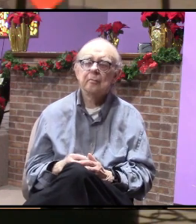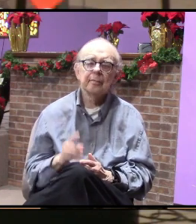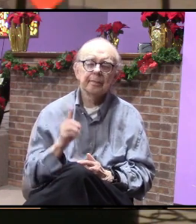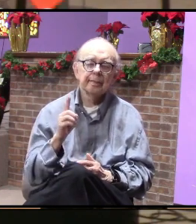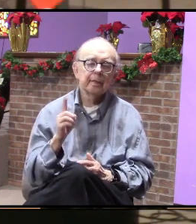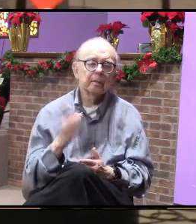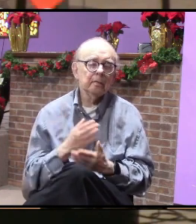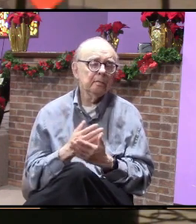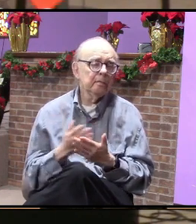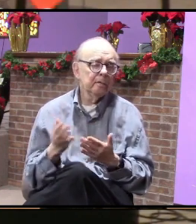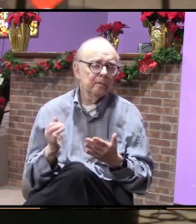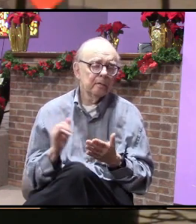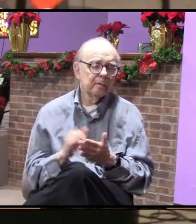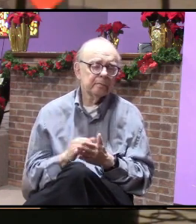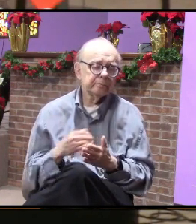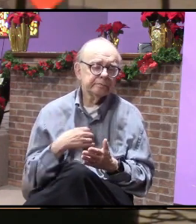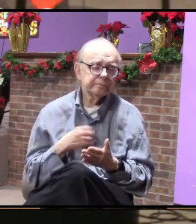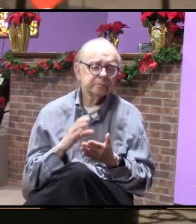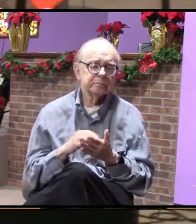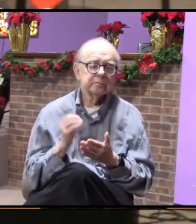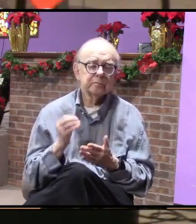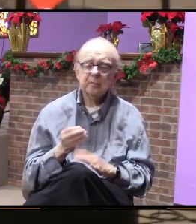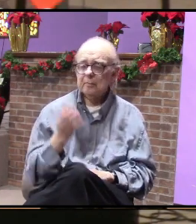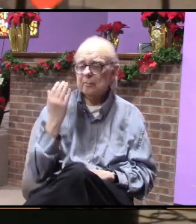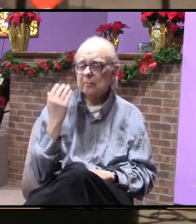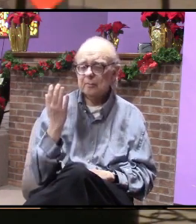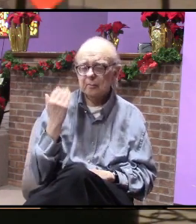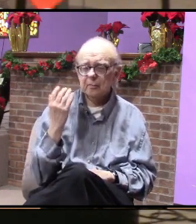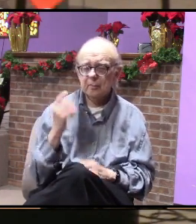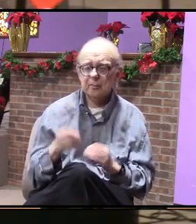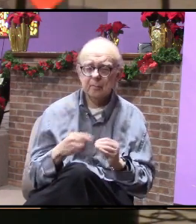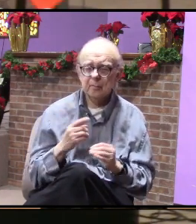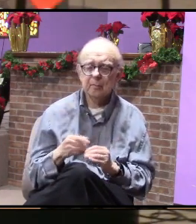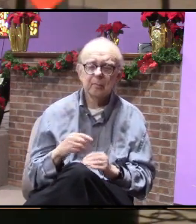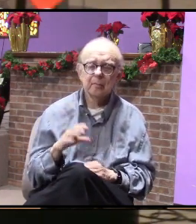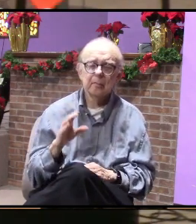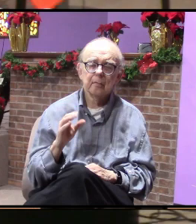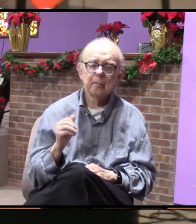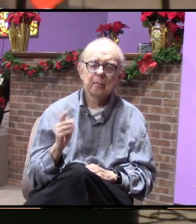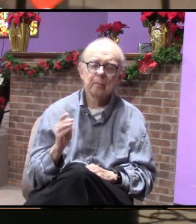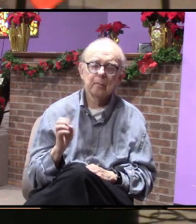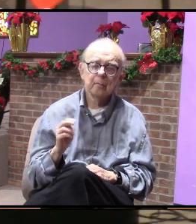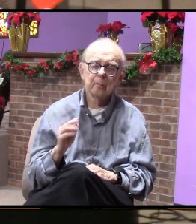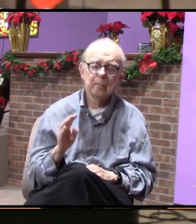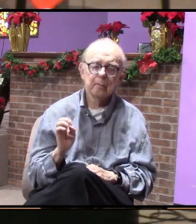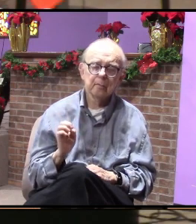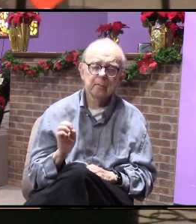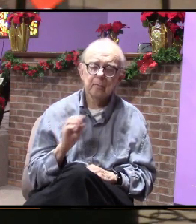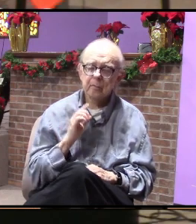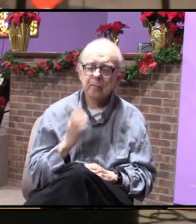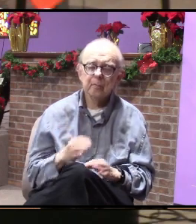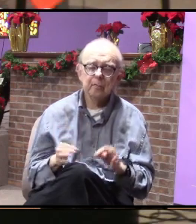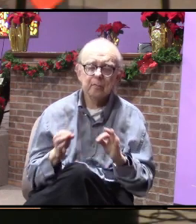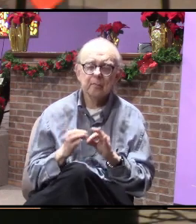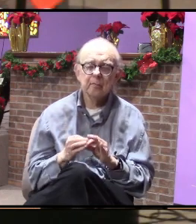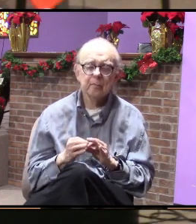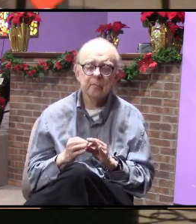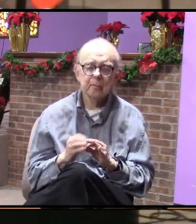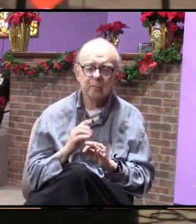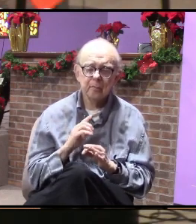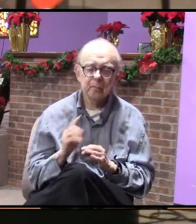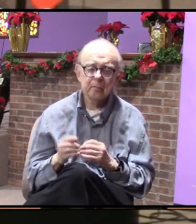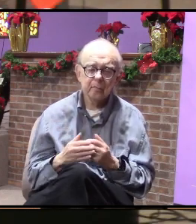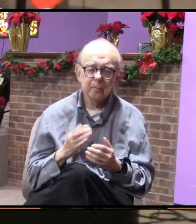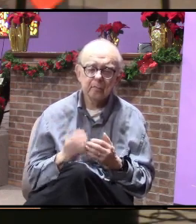one of the things that I learned a long, long time ago about cadence, which was really important. Matter of fact, it was